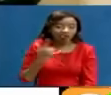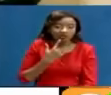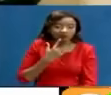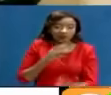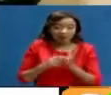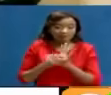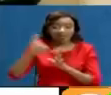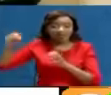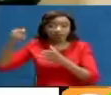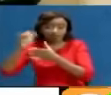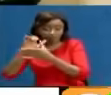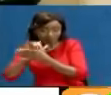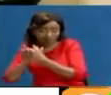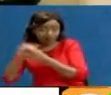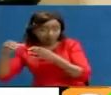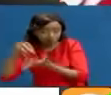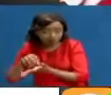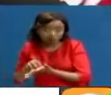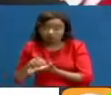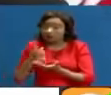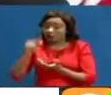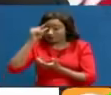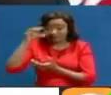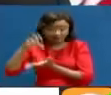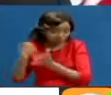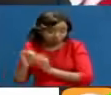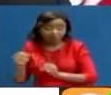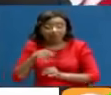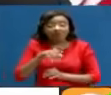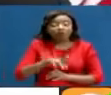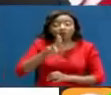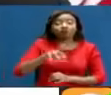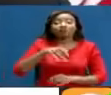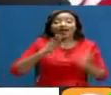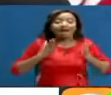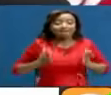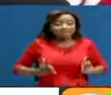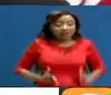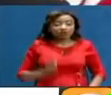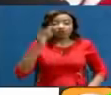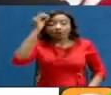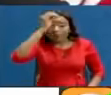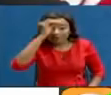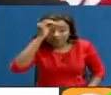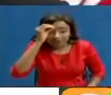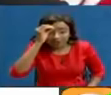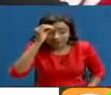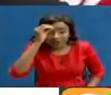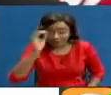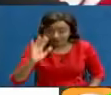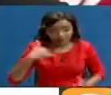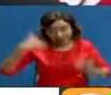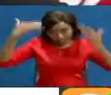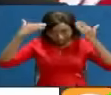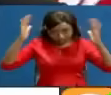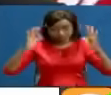nor government position, those are his personal views as Uhuru Kenyatta. Well, I don't know about that, but the best of my